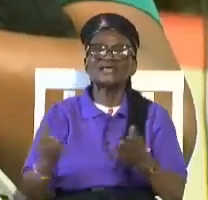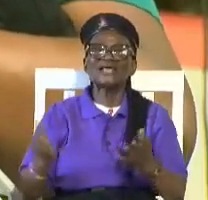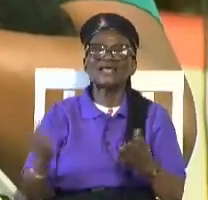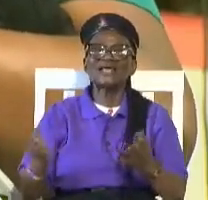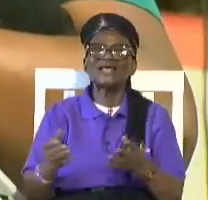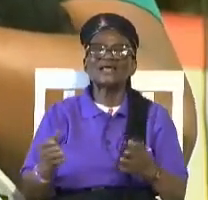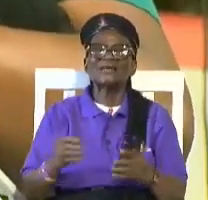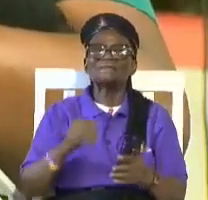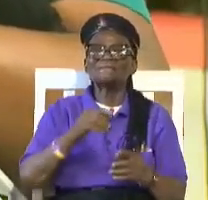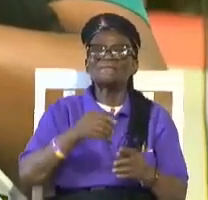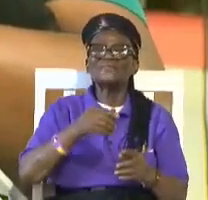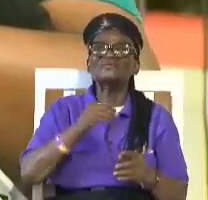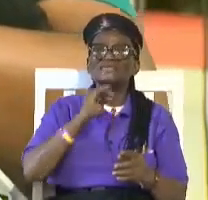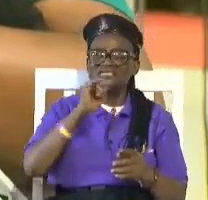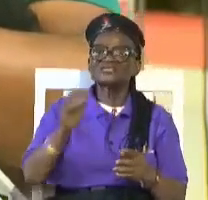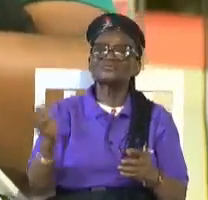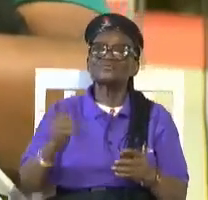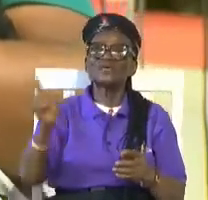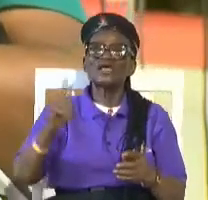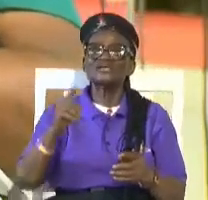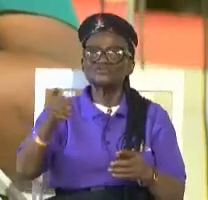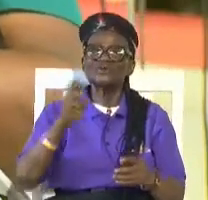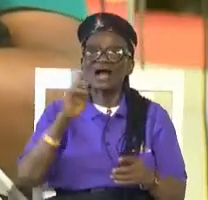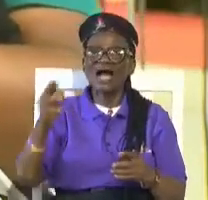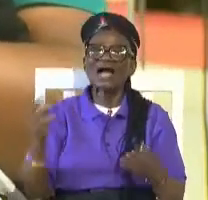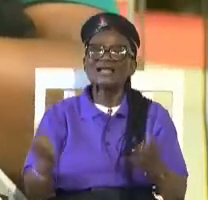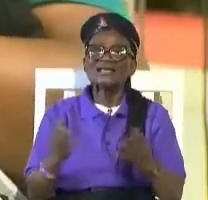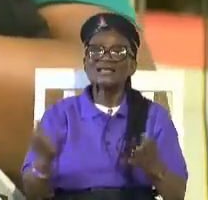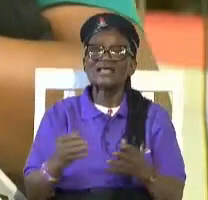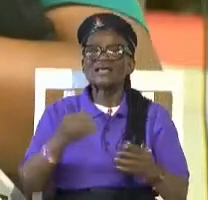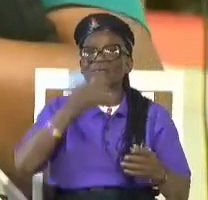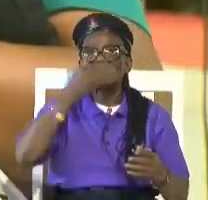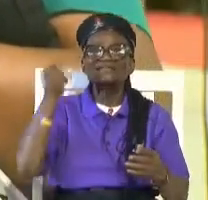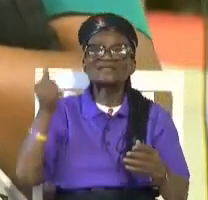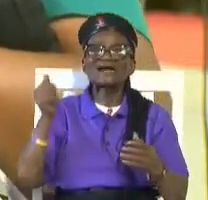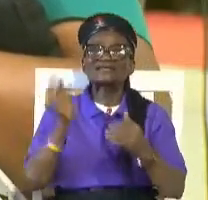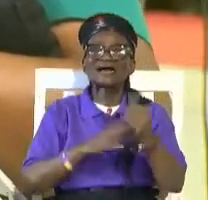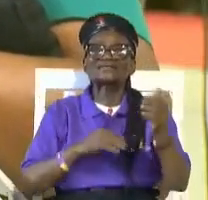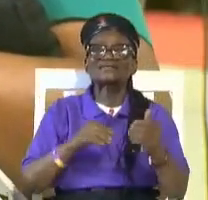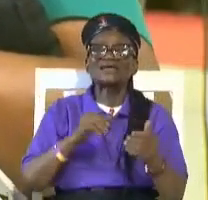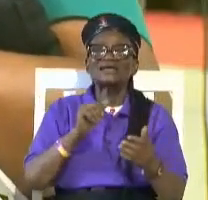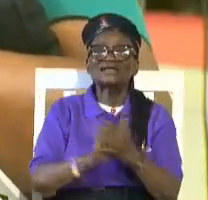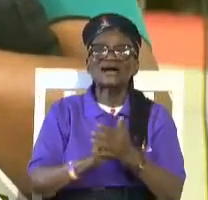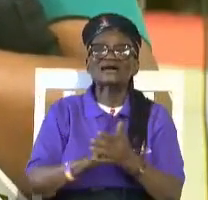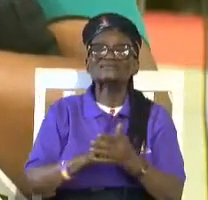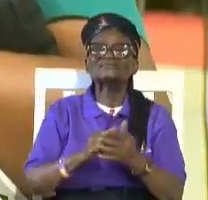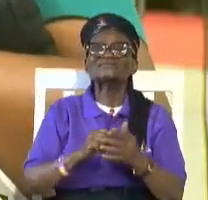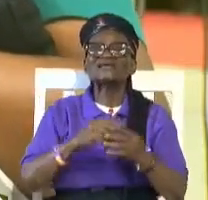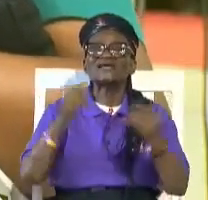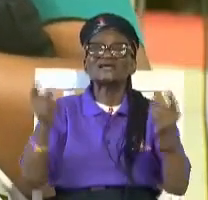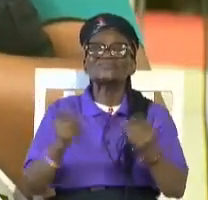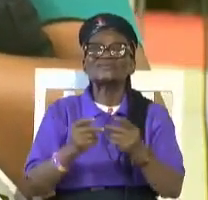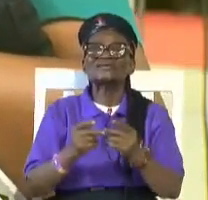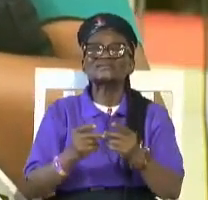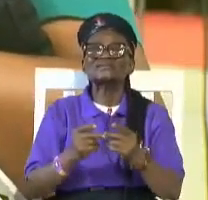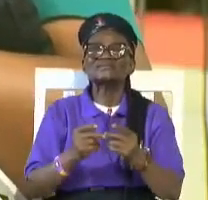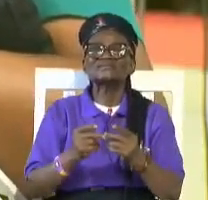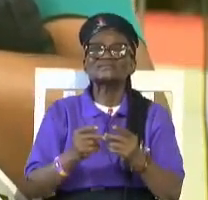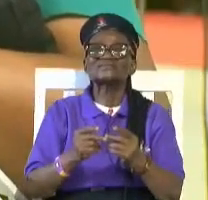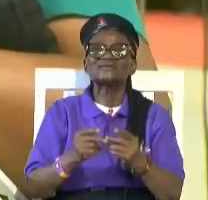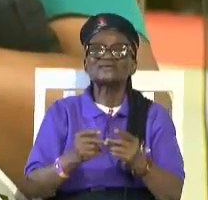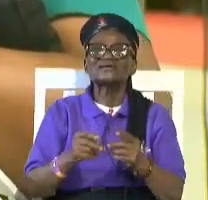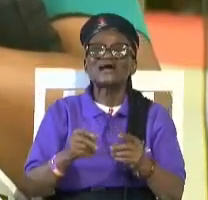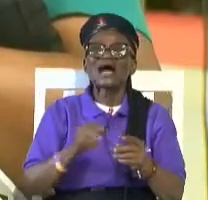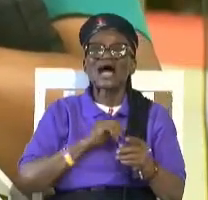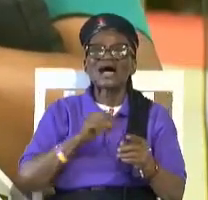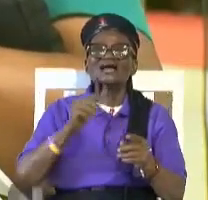are now better than that place? He was still laughing. Then I said, let me carry my brother that I was holding. Immediately I carried my brother, I look up,